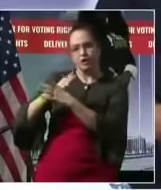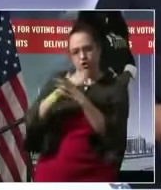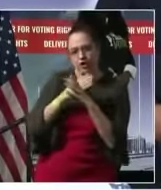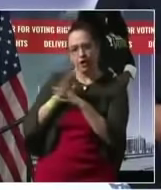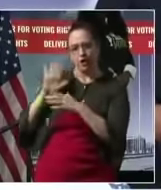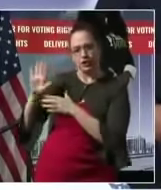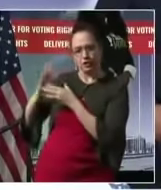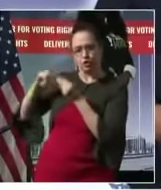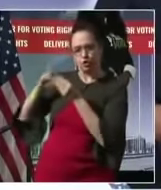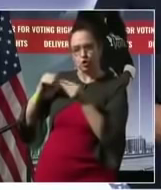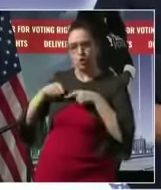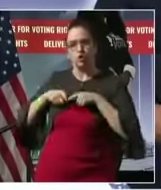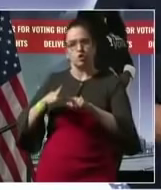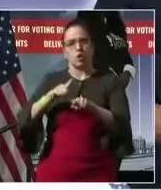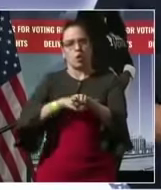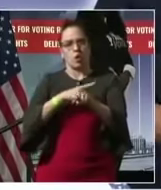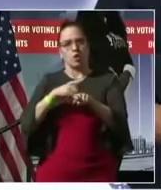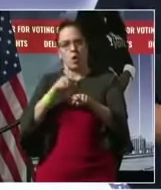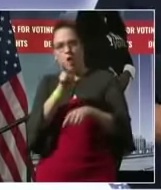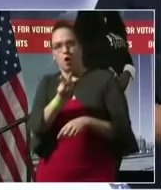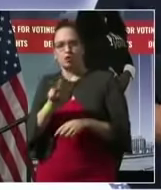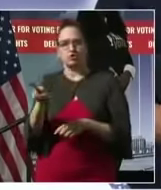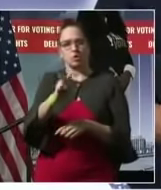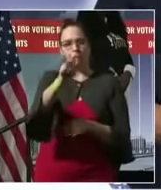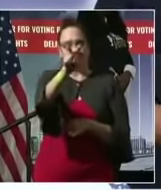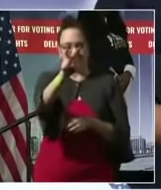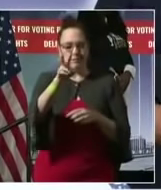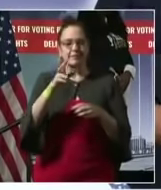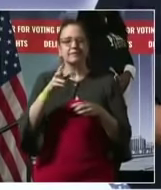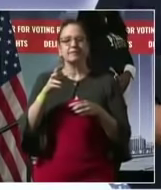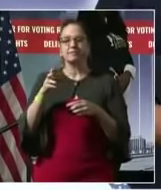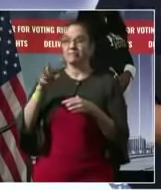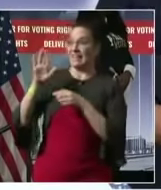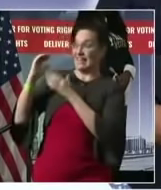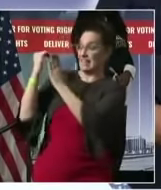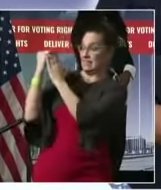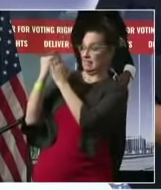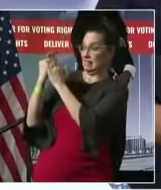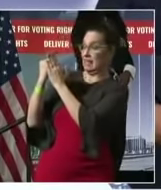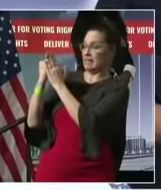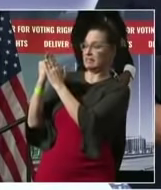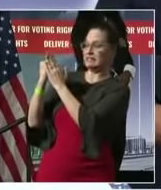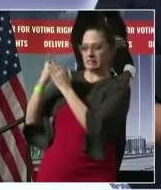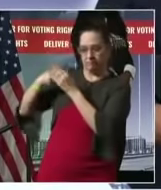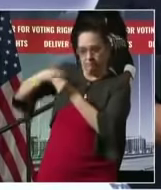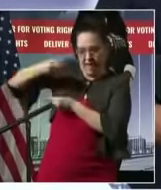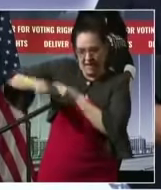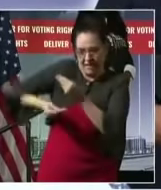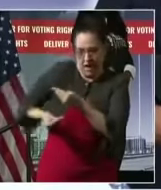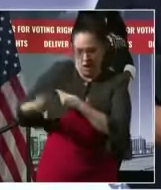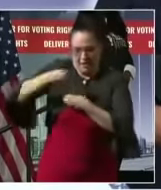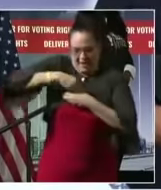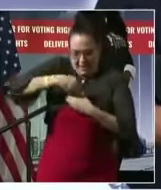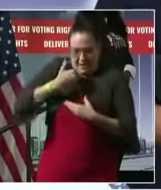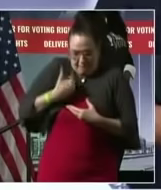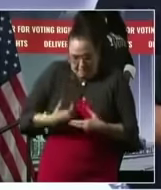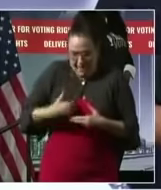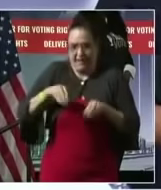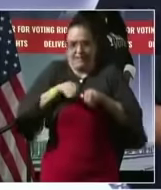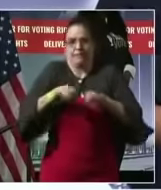But most importantly, his lessons are passed down to me and young people across the